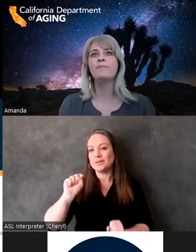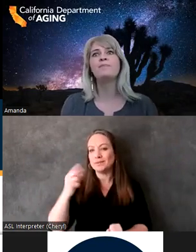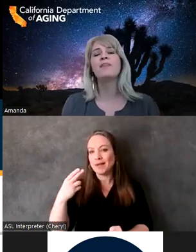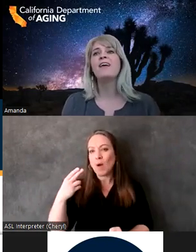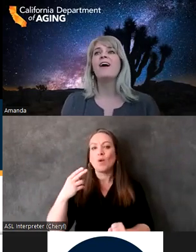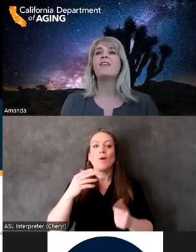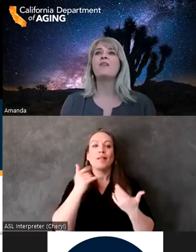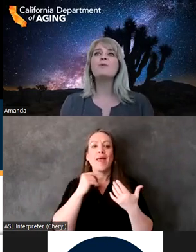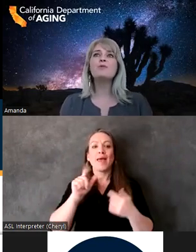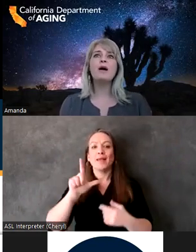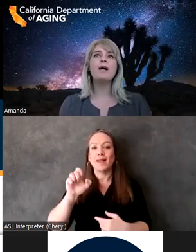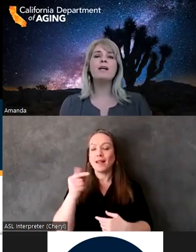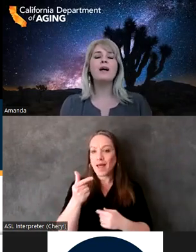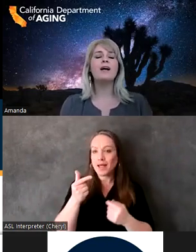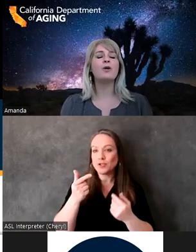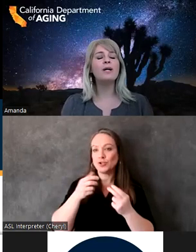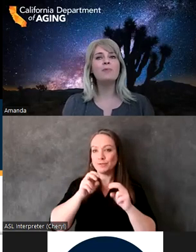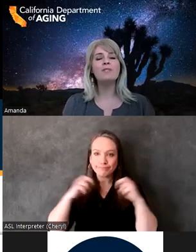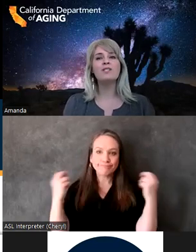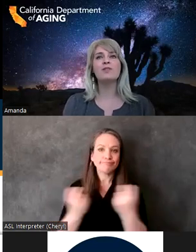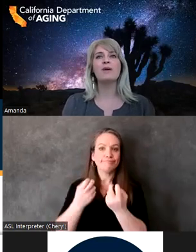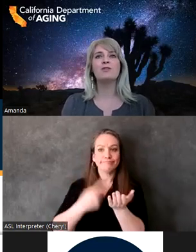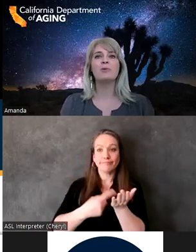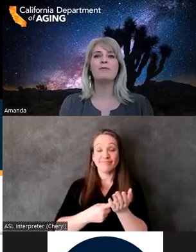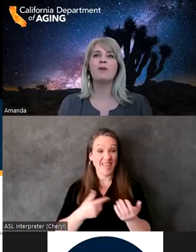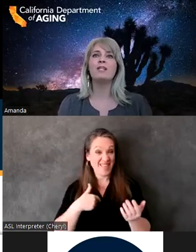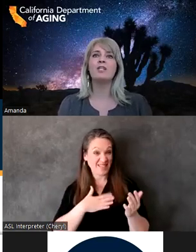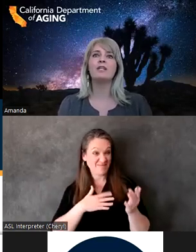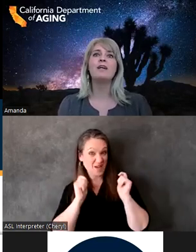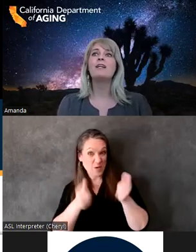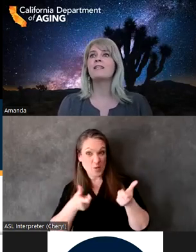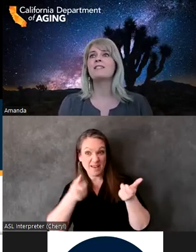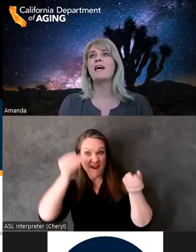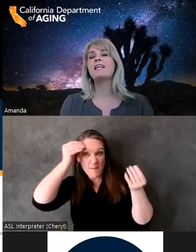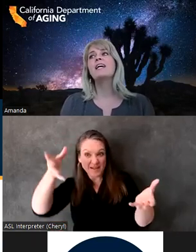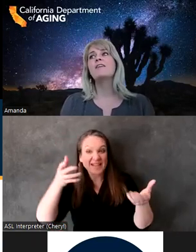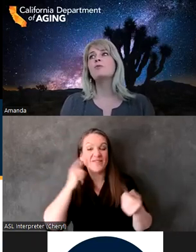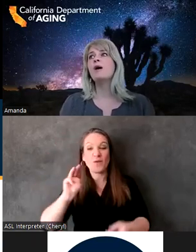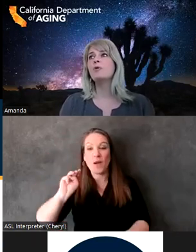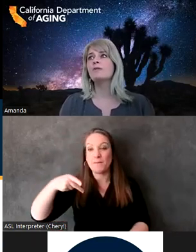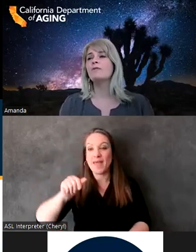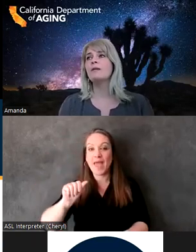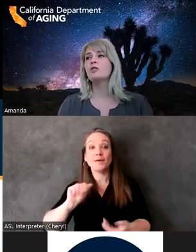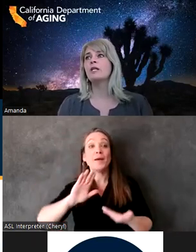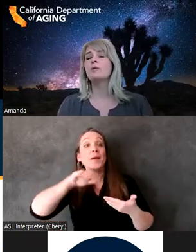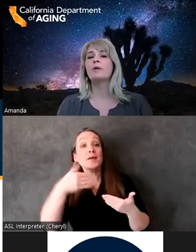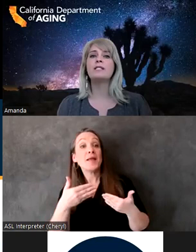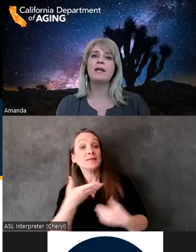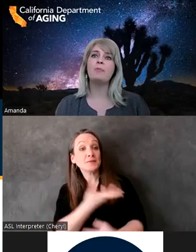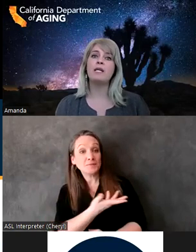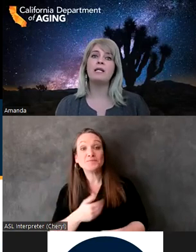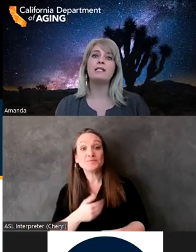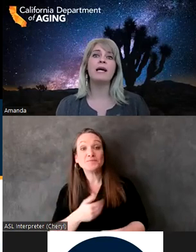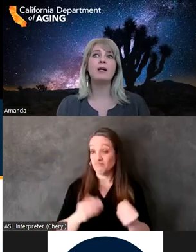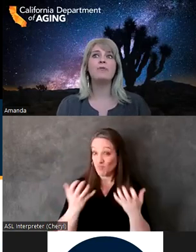California. Those are my quick updates for the master plan for aging. Next slide. If you want more information, you want to